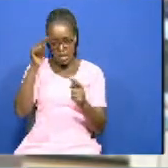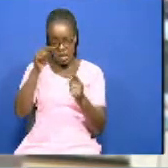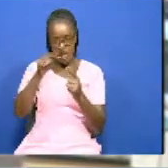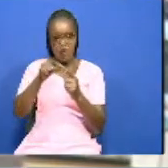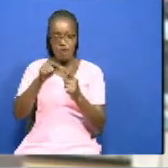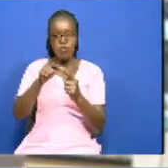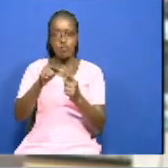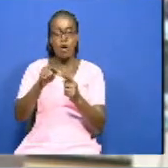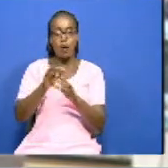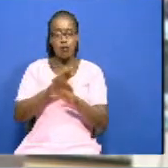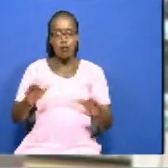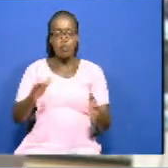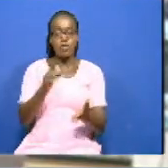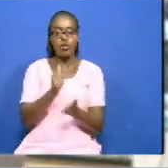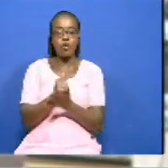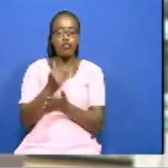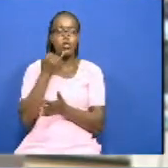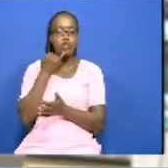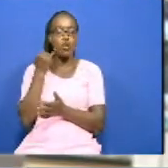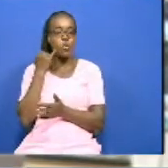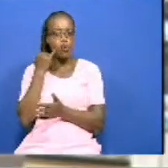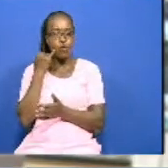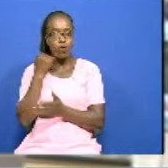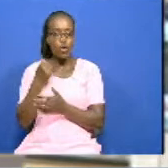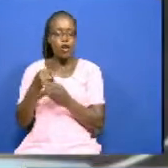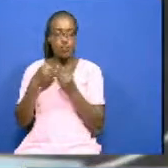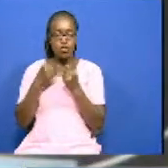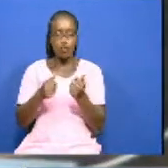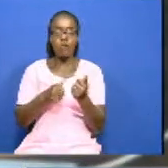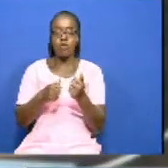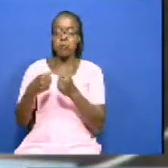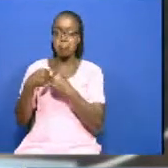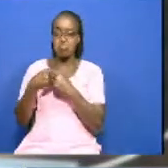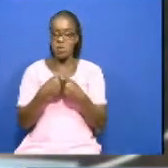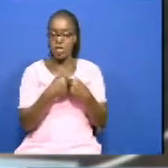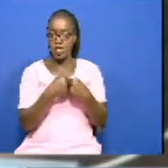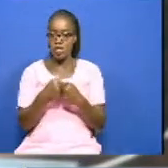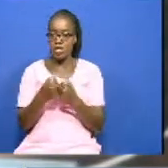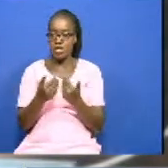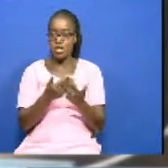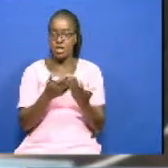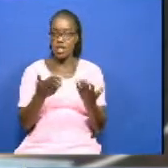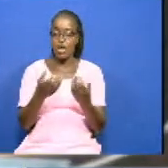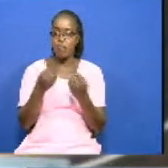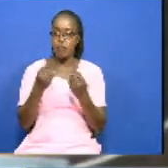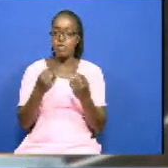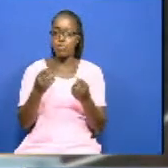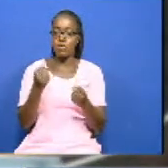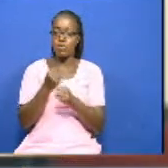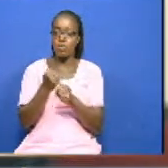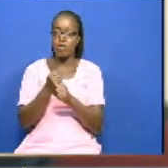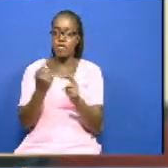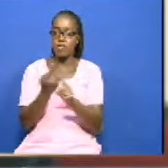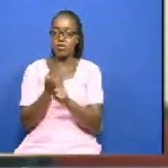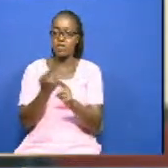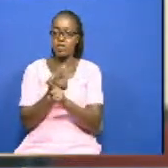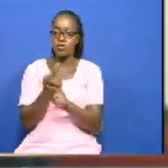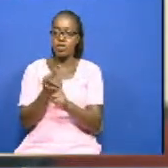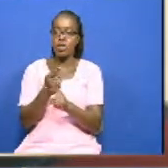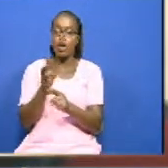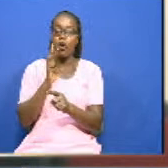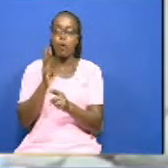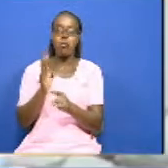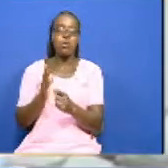in Nakuru to address the challenges facing the region's lakes, noting that a majority of those working in various water bodies were not